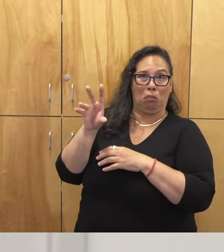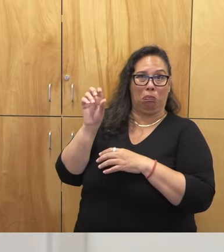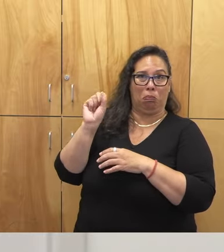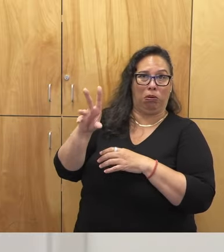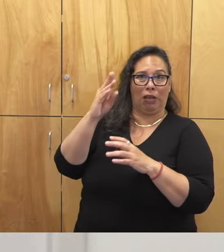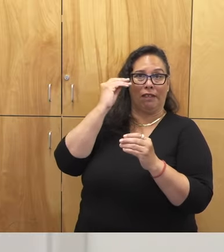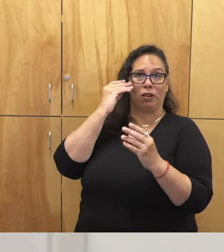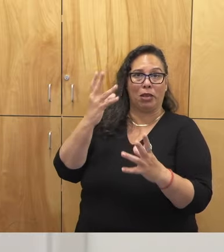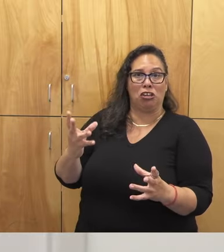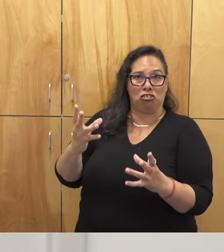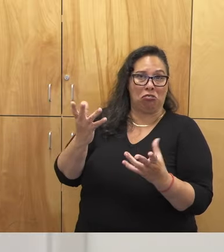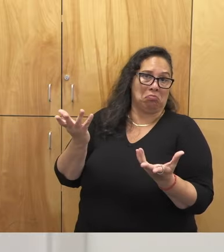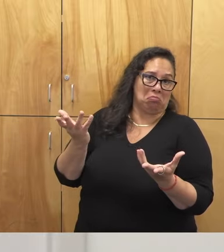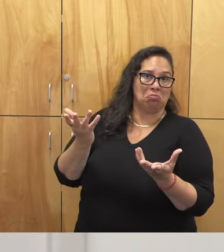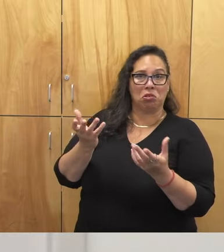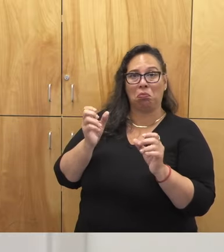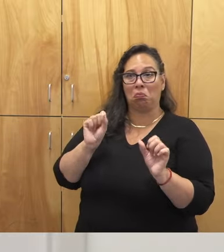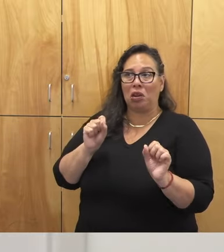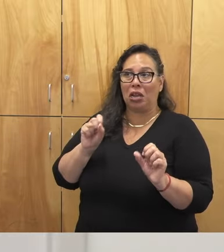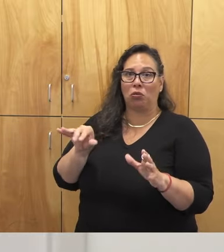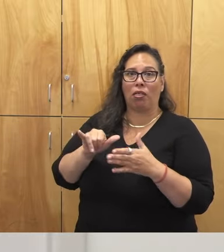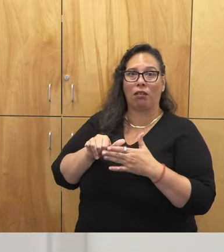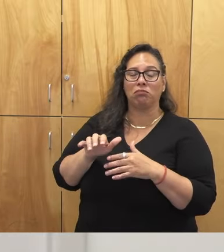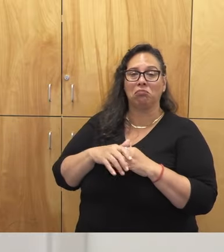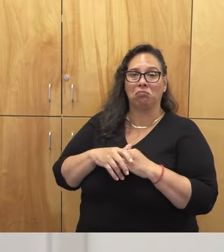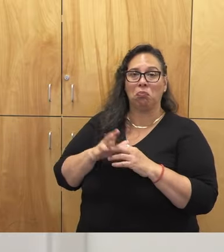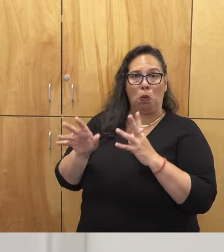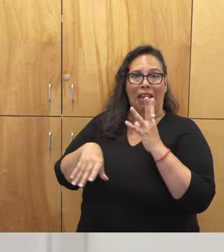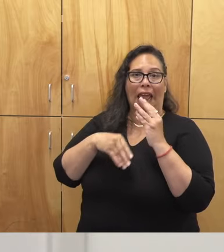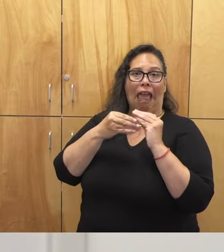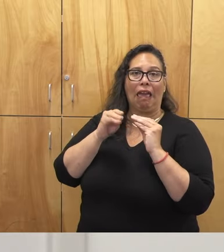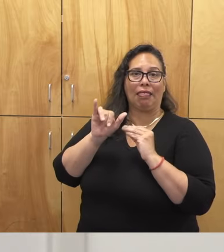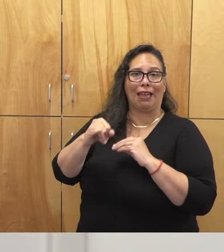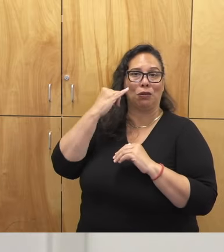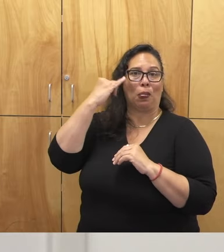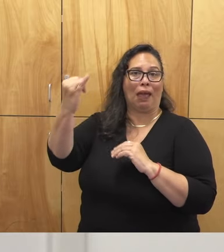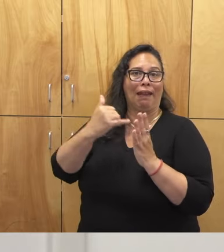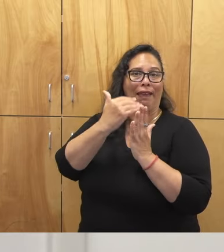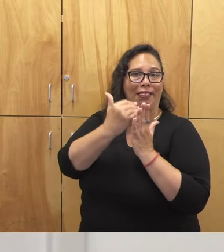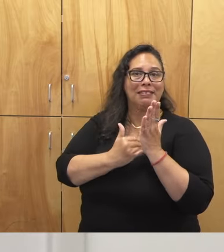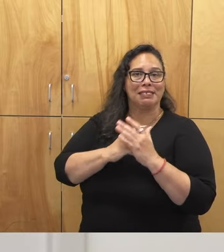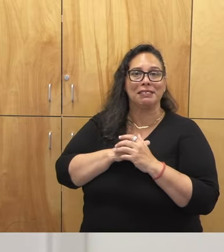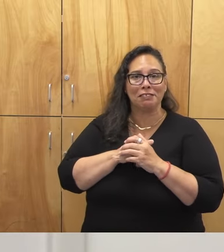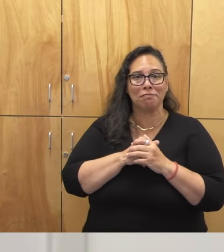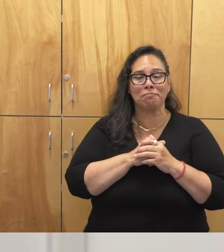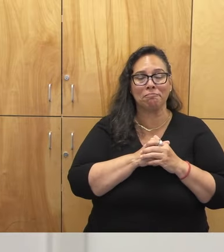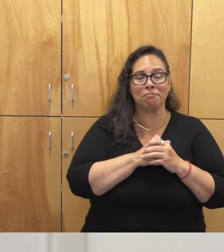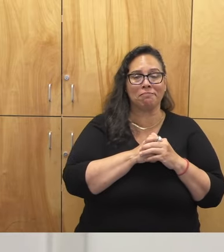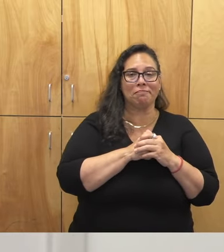that we provide at back to school time. So I'll add that to our idea list.